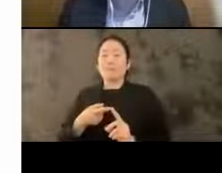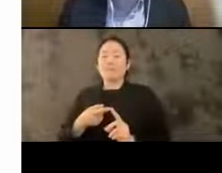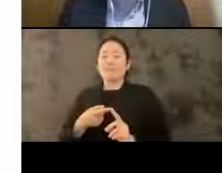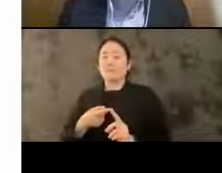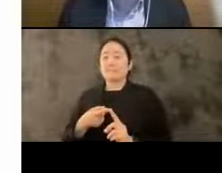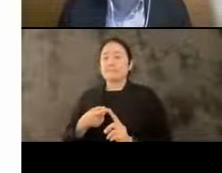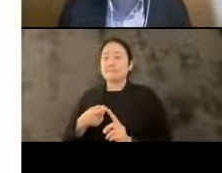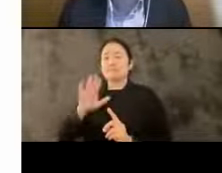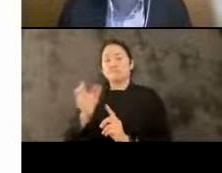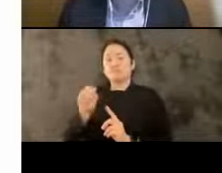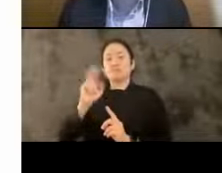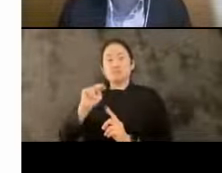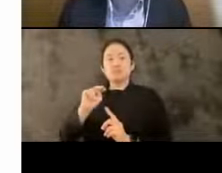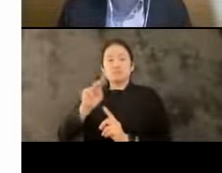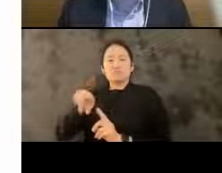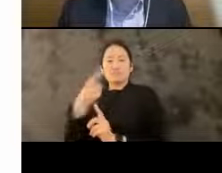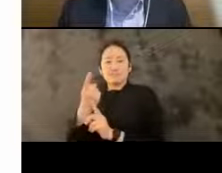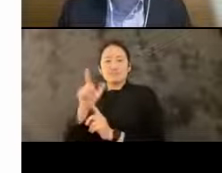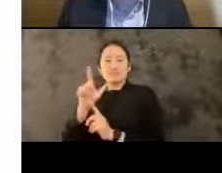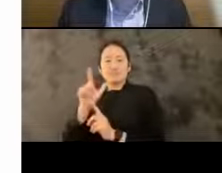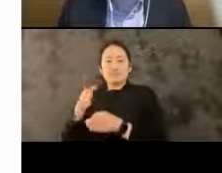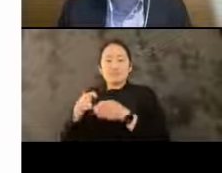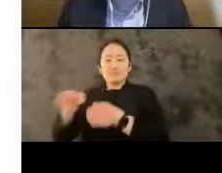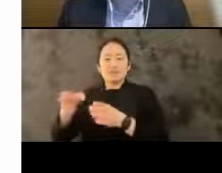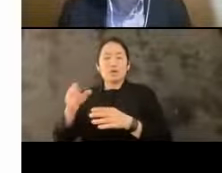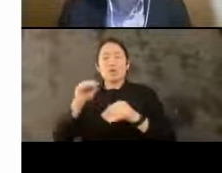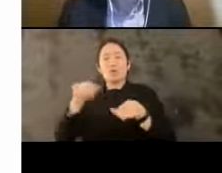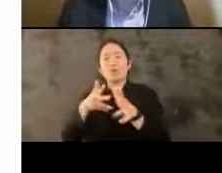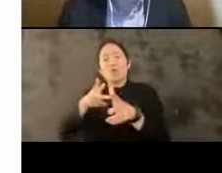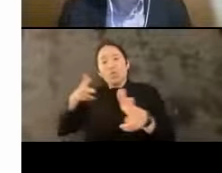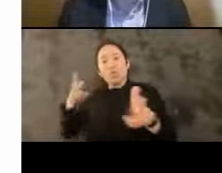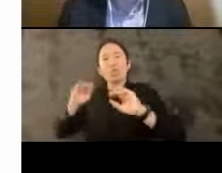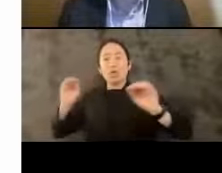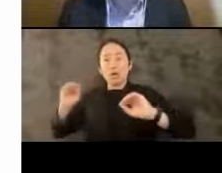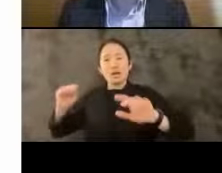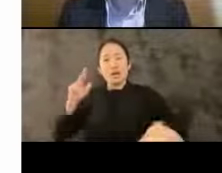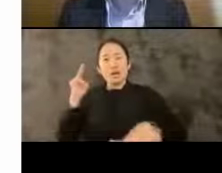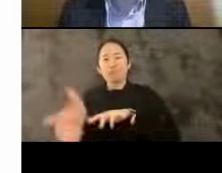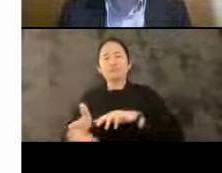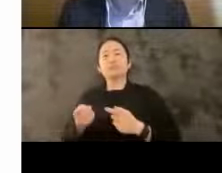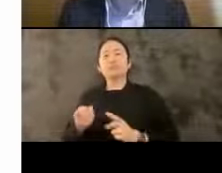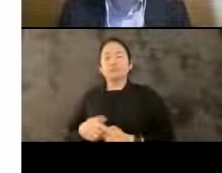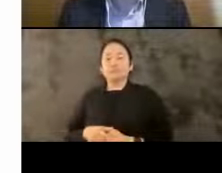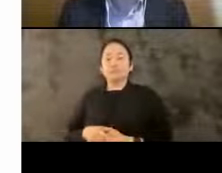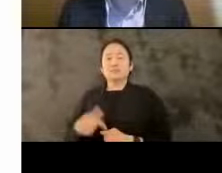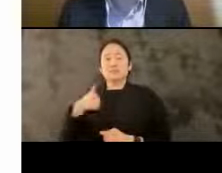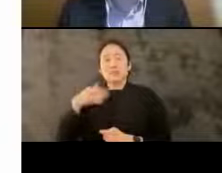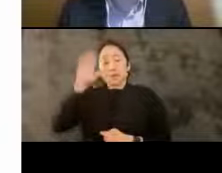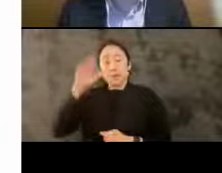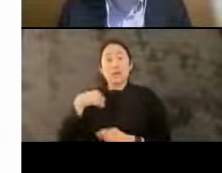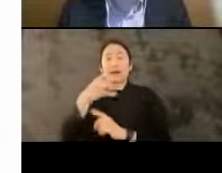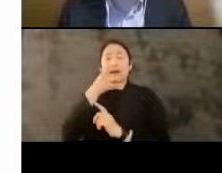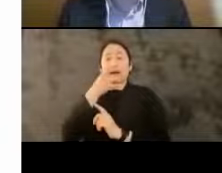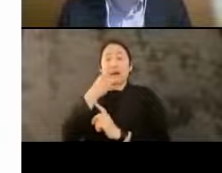in their own lane, they wouldn't be held up by traffic. And also, I didn't mention this before, but at the signals, we're also looking